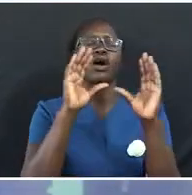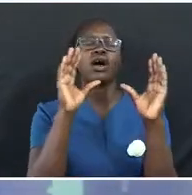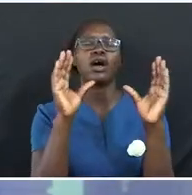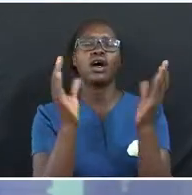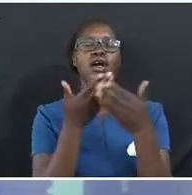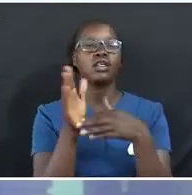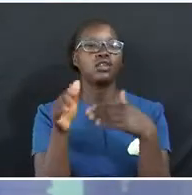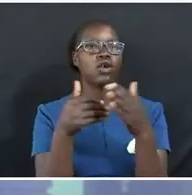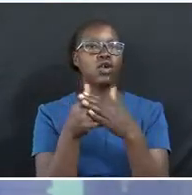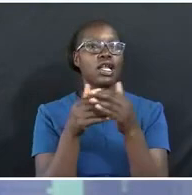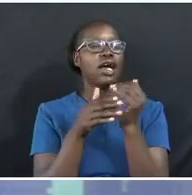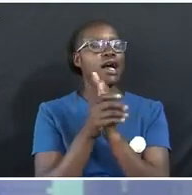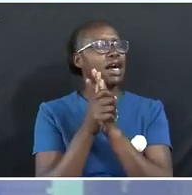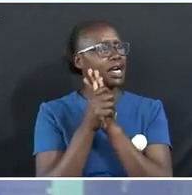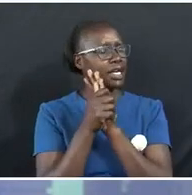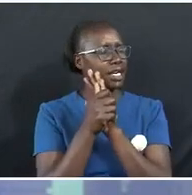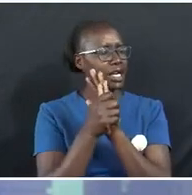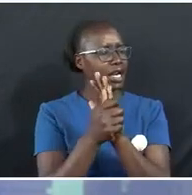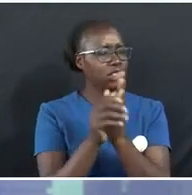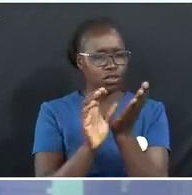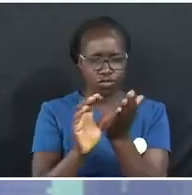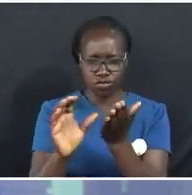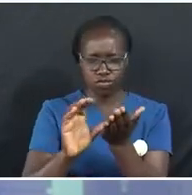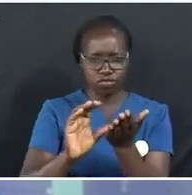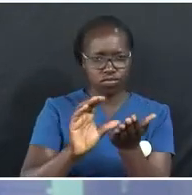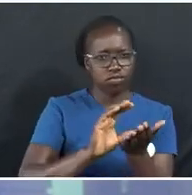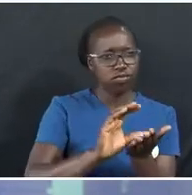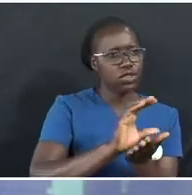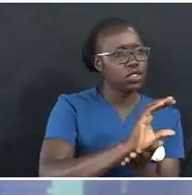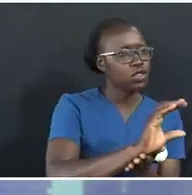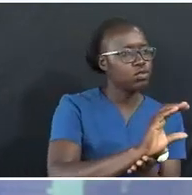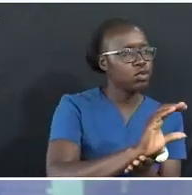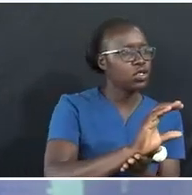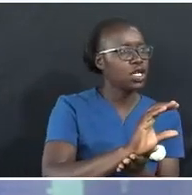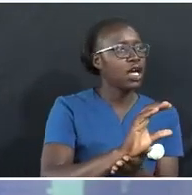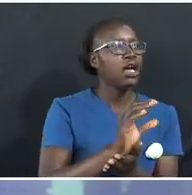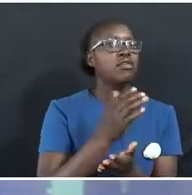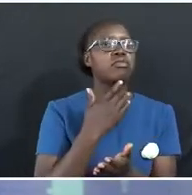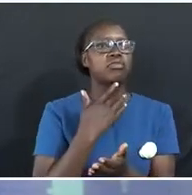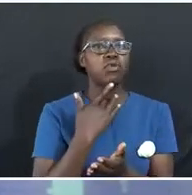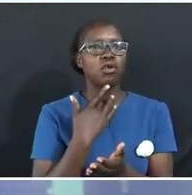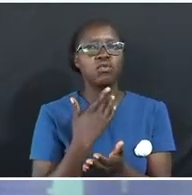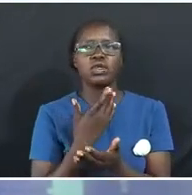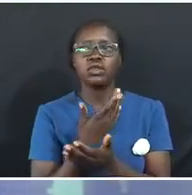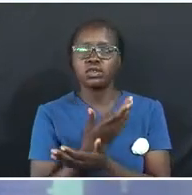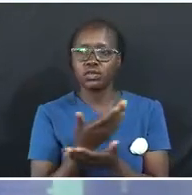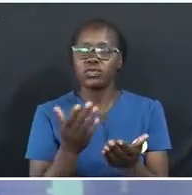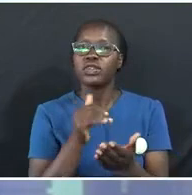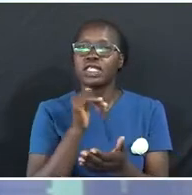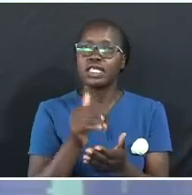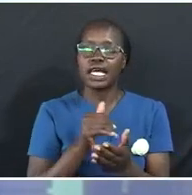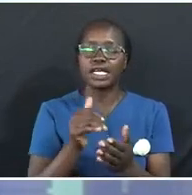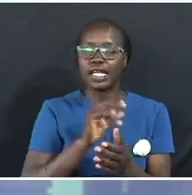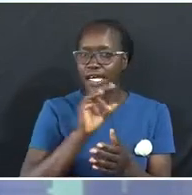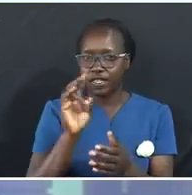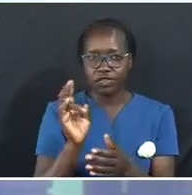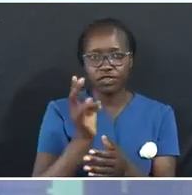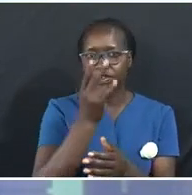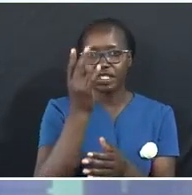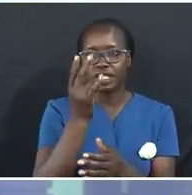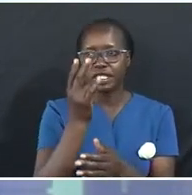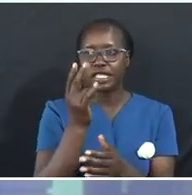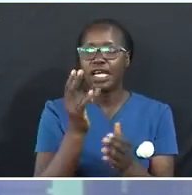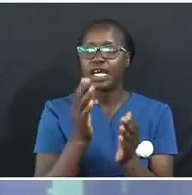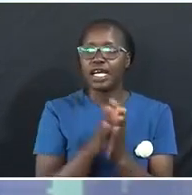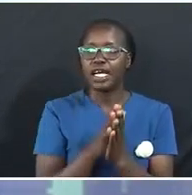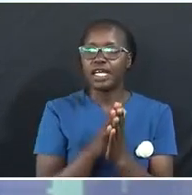a target to distribute over 2 million copies to non-Adventists, and each person at least